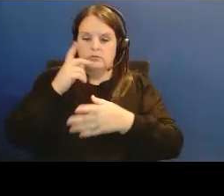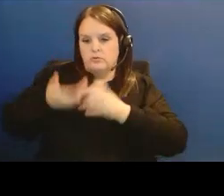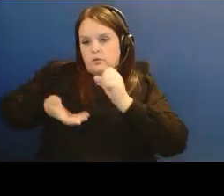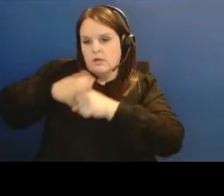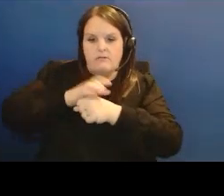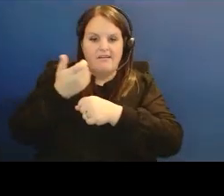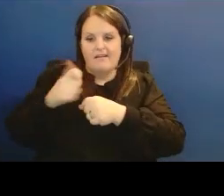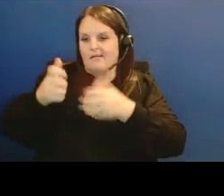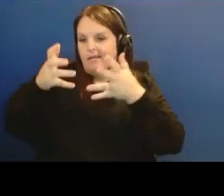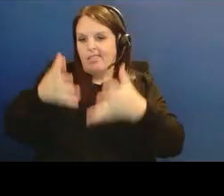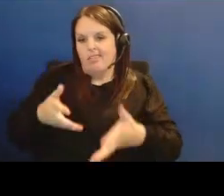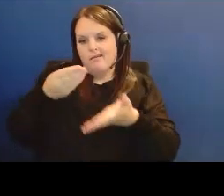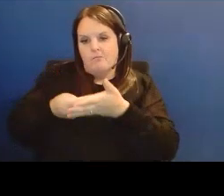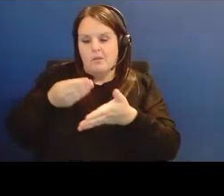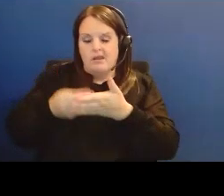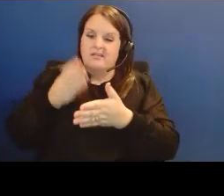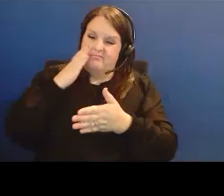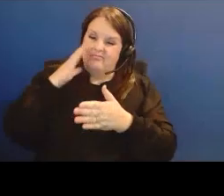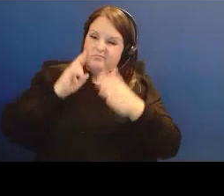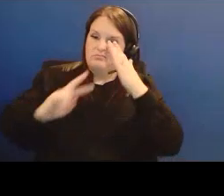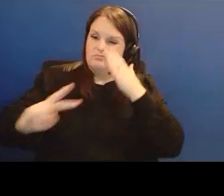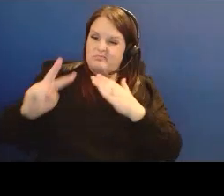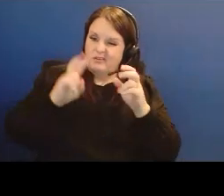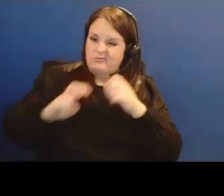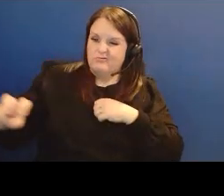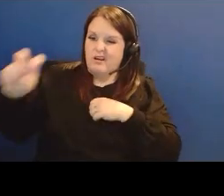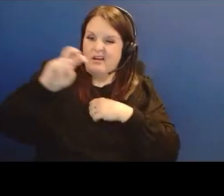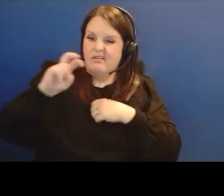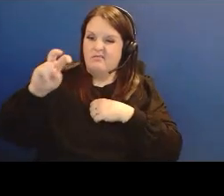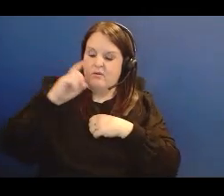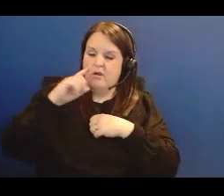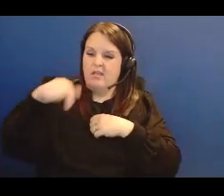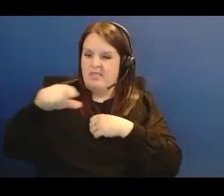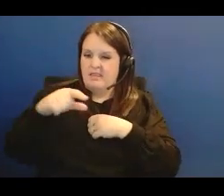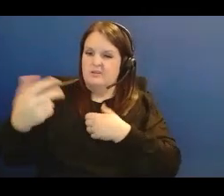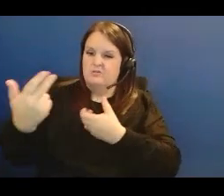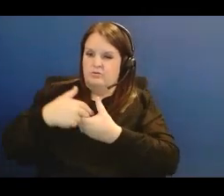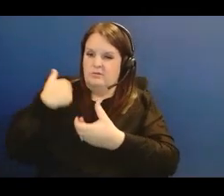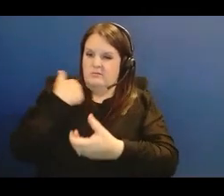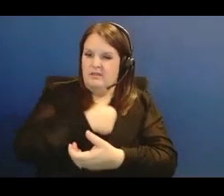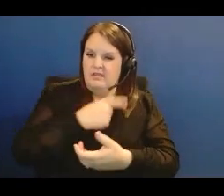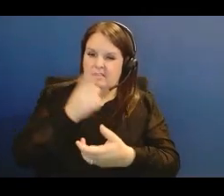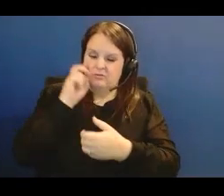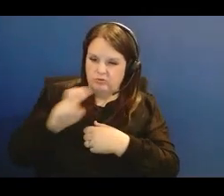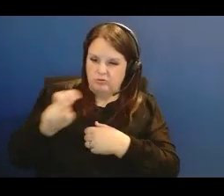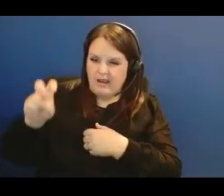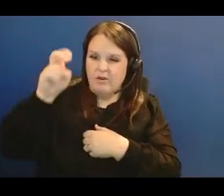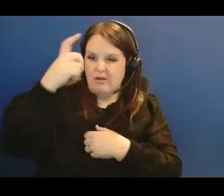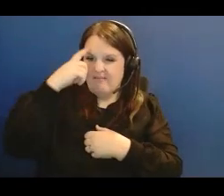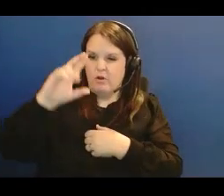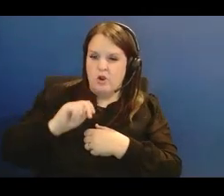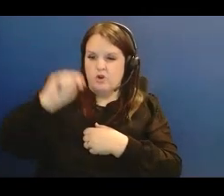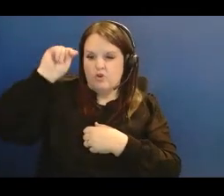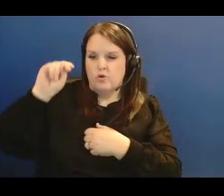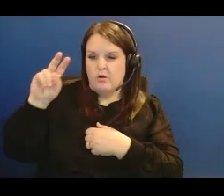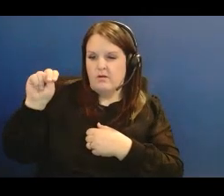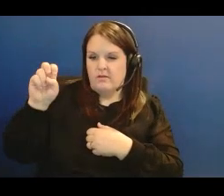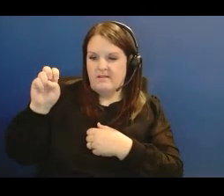the anticipated travel that this body joins with us to travel for our Northern Nevada